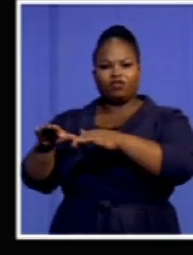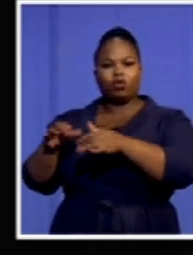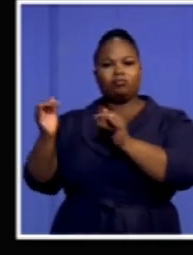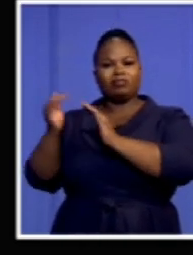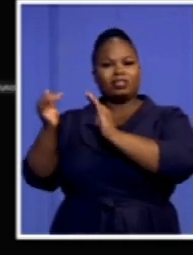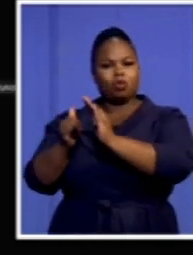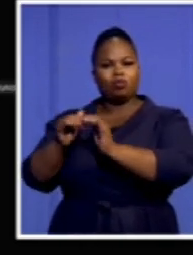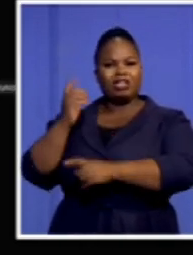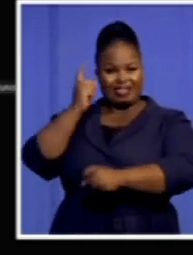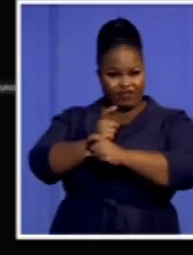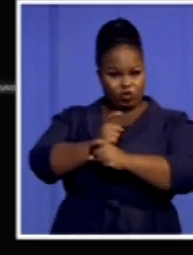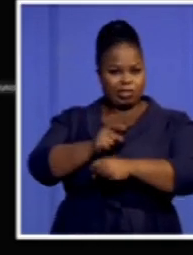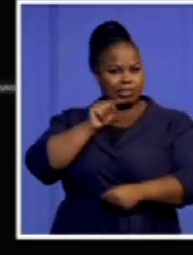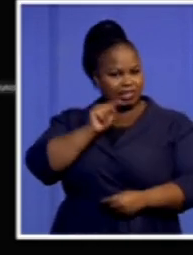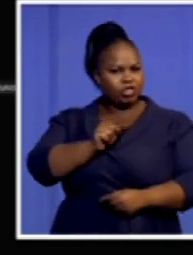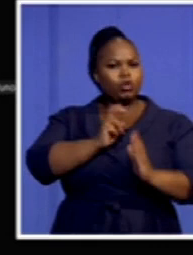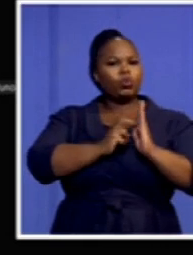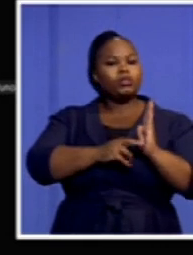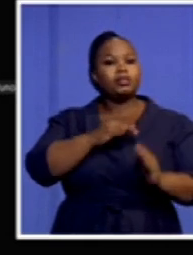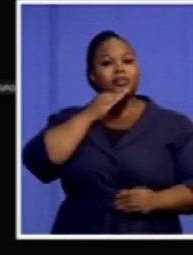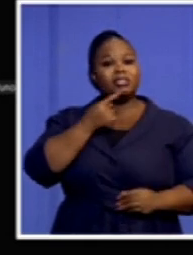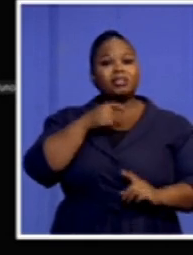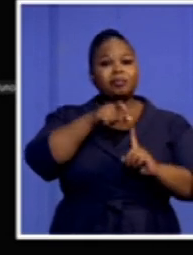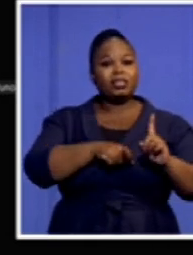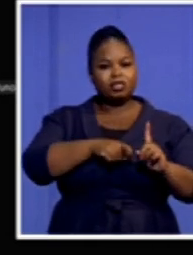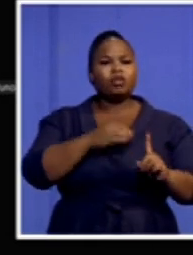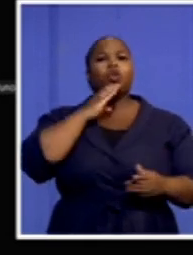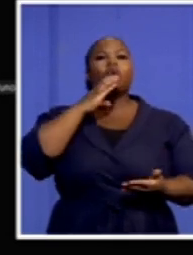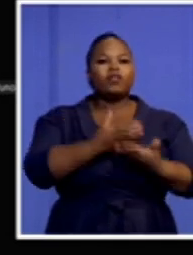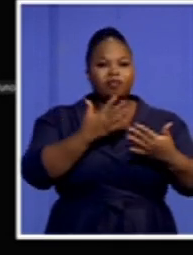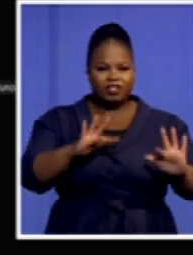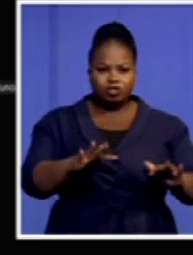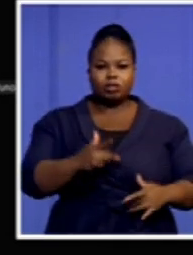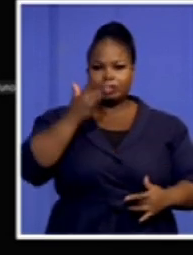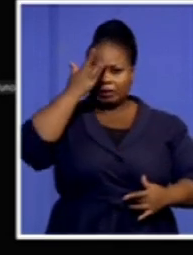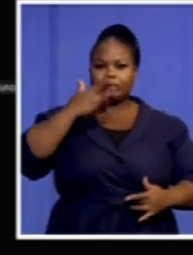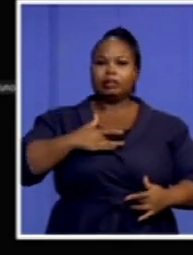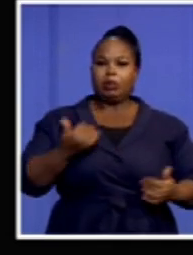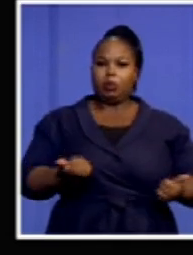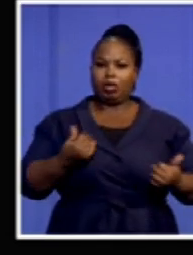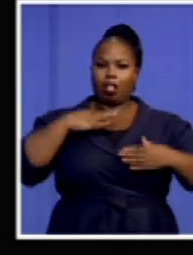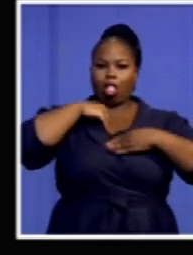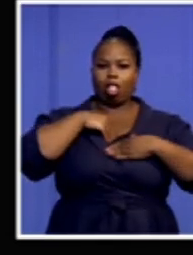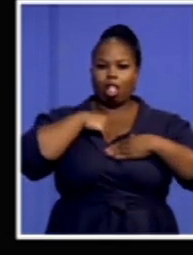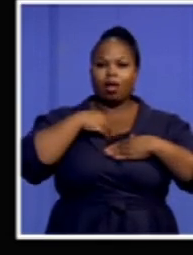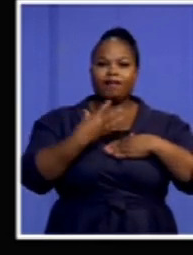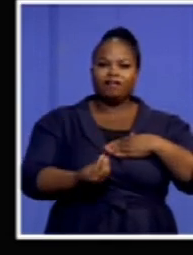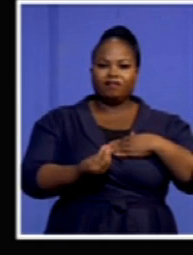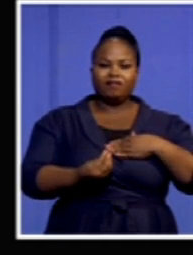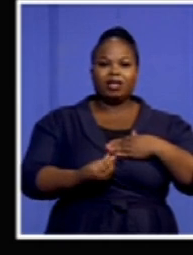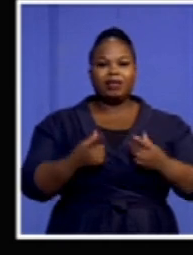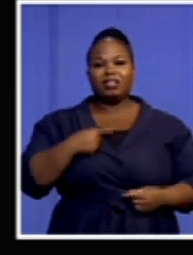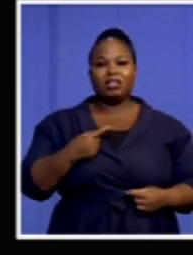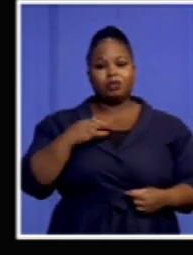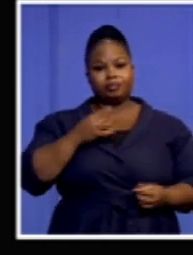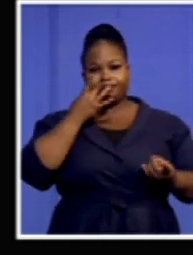that a person who is a confirmed clinical or laboratory confirmed case for a notifiable medical condition